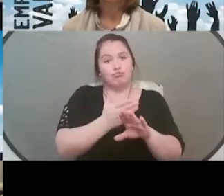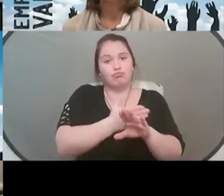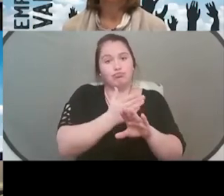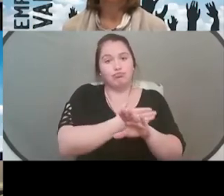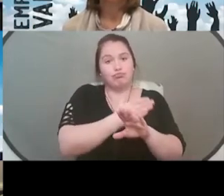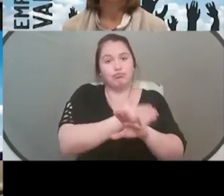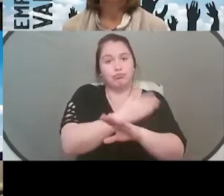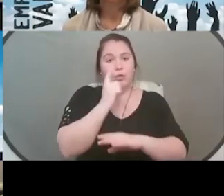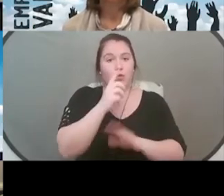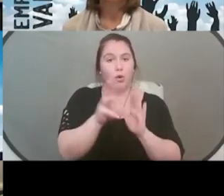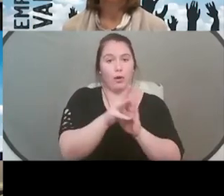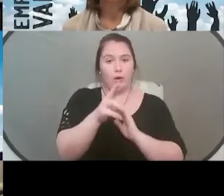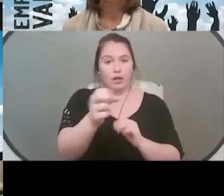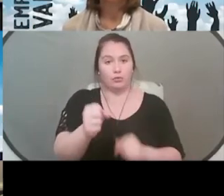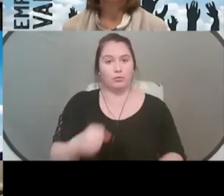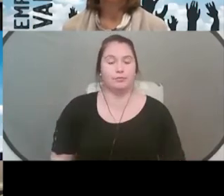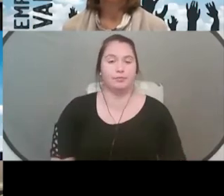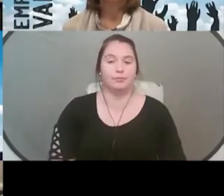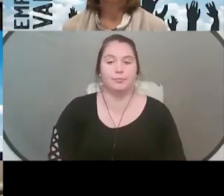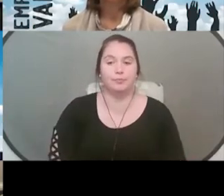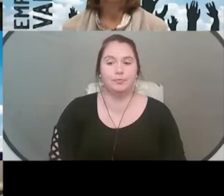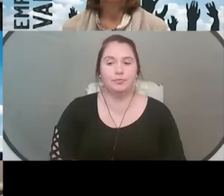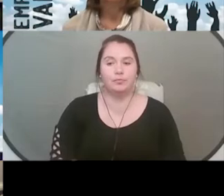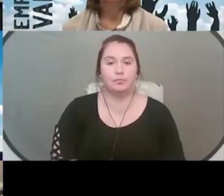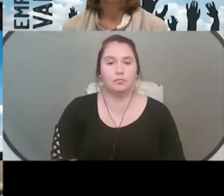High. What is